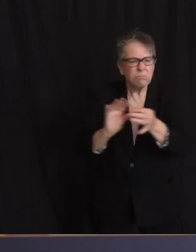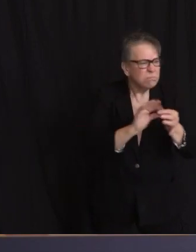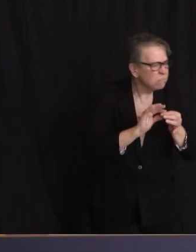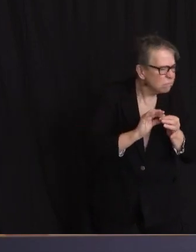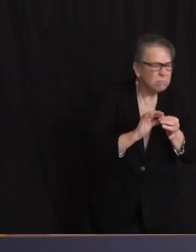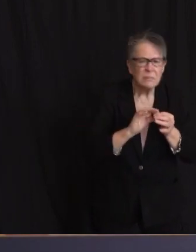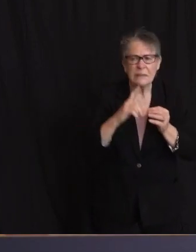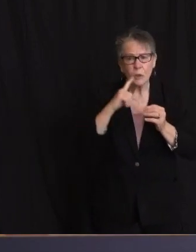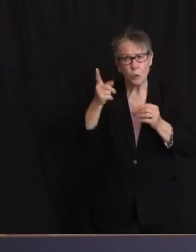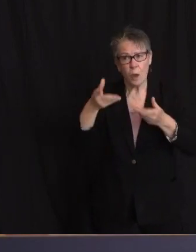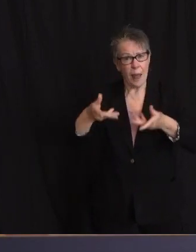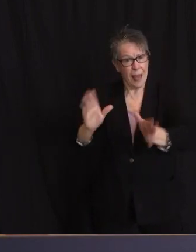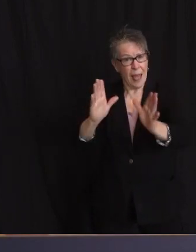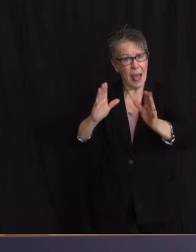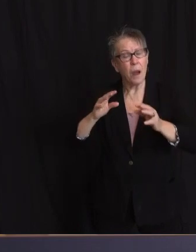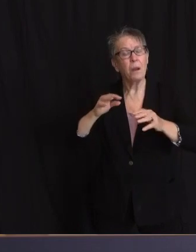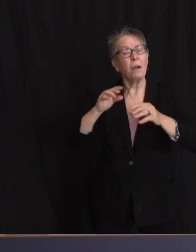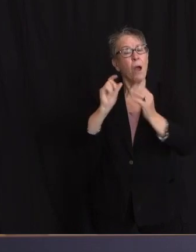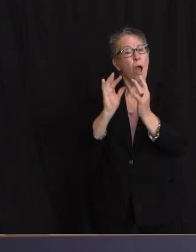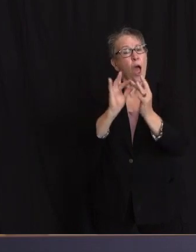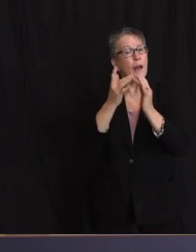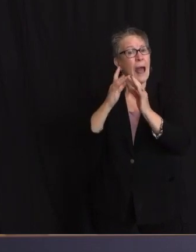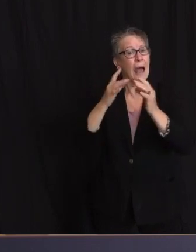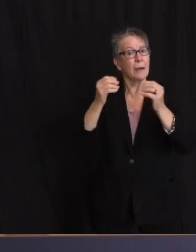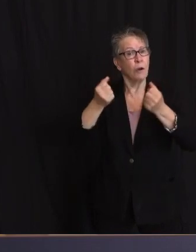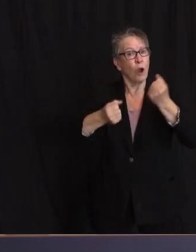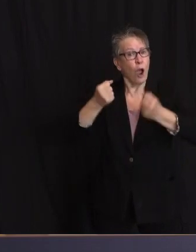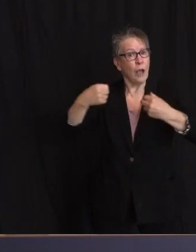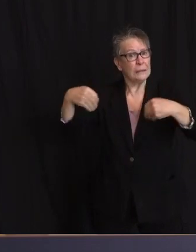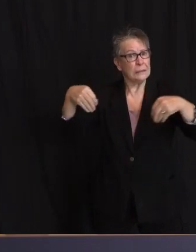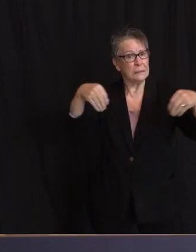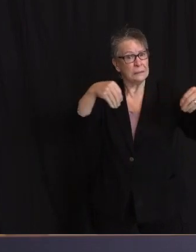register their vehicles or their new vehicles. Could you get closer with the microphone, Martel? Do you mind?